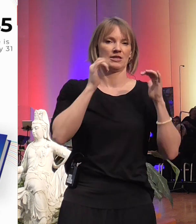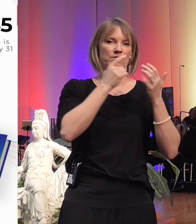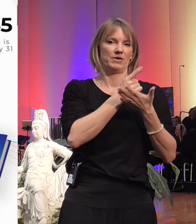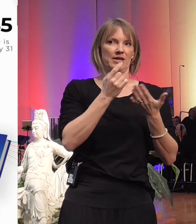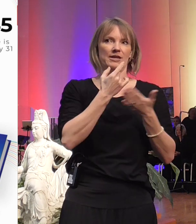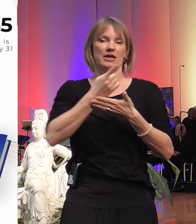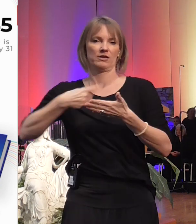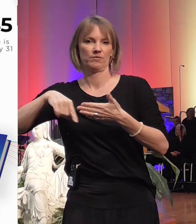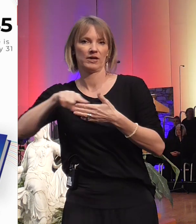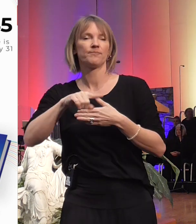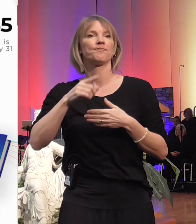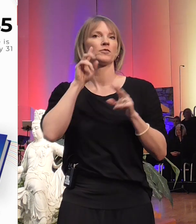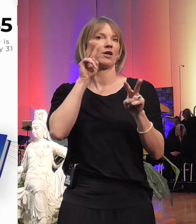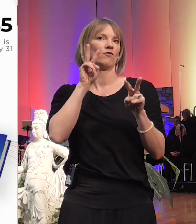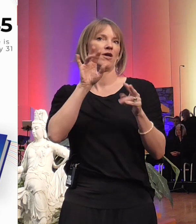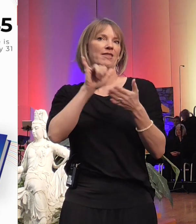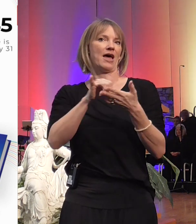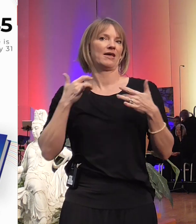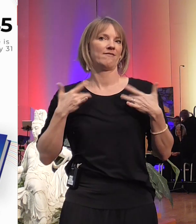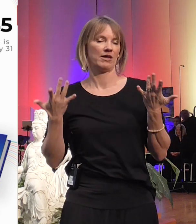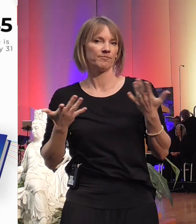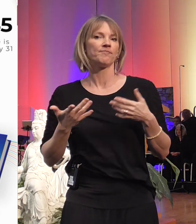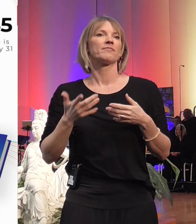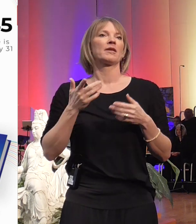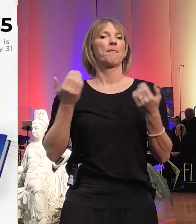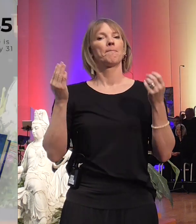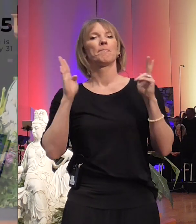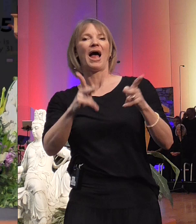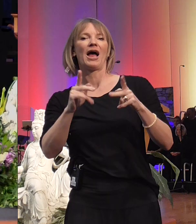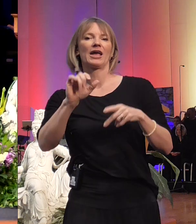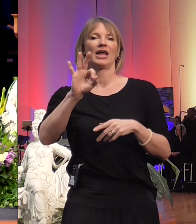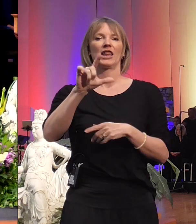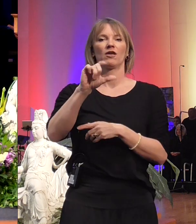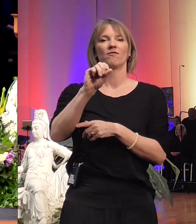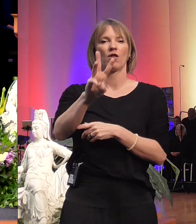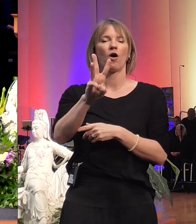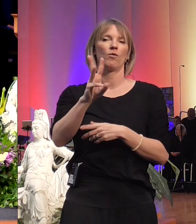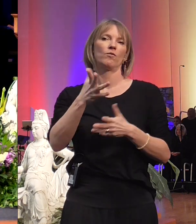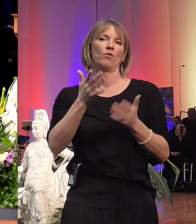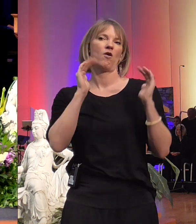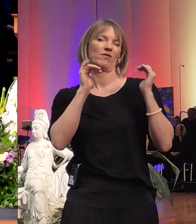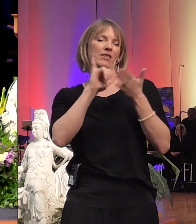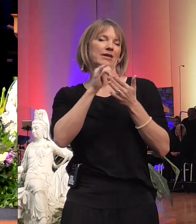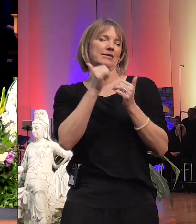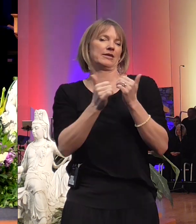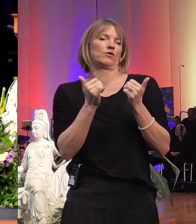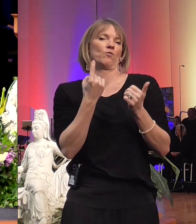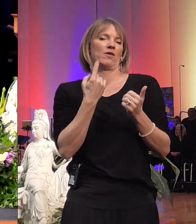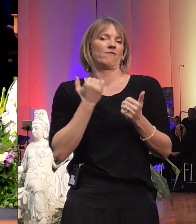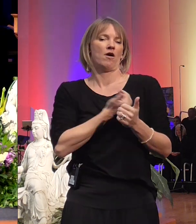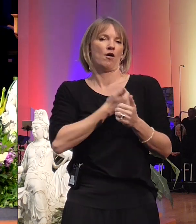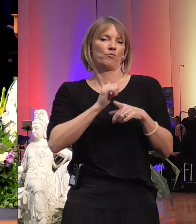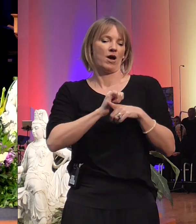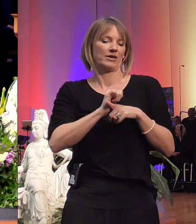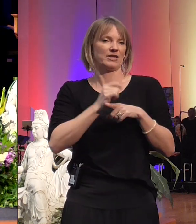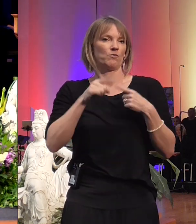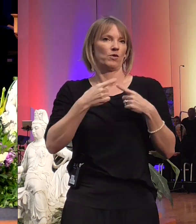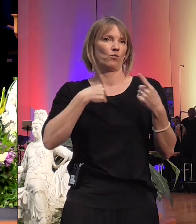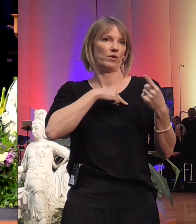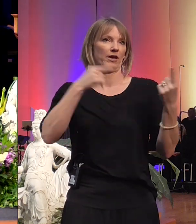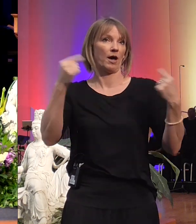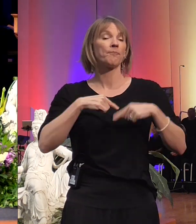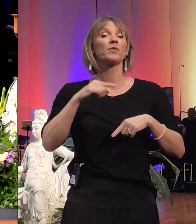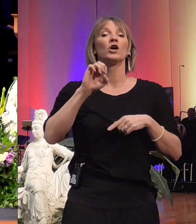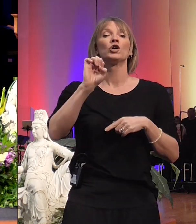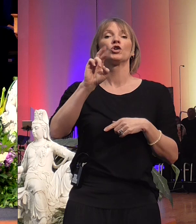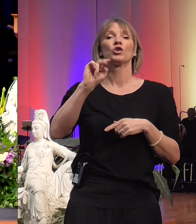event and getting back into flow, which is hopefully each of our practices when we come here to Mile High Church. Ernest Holmes,